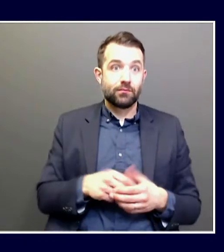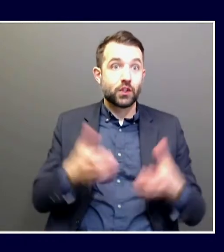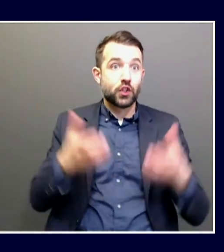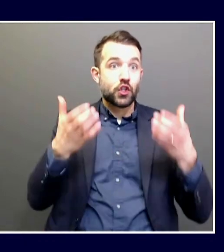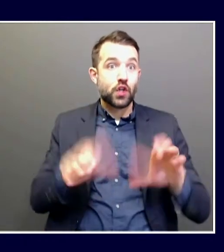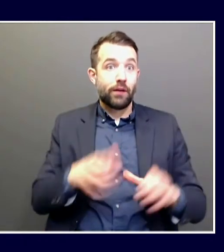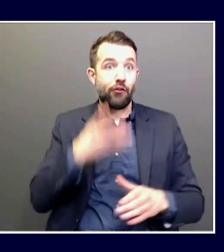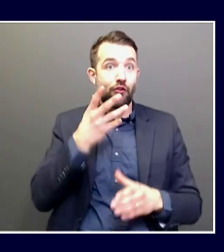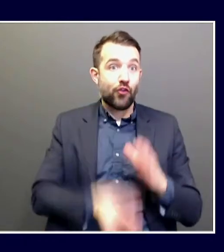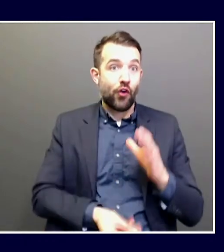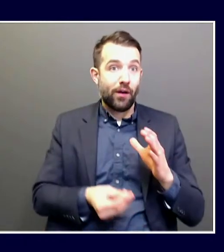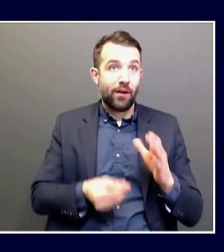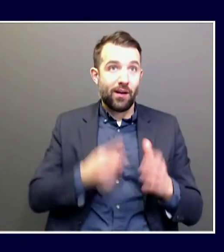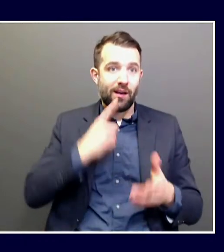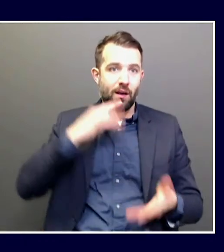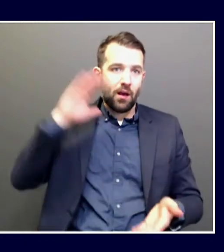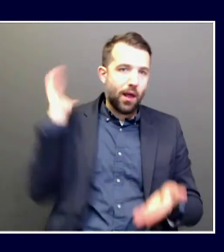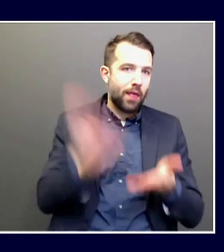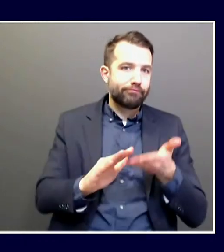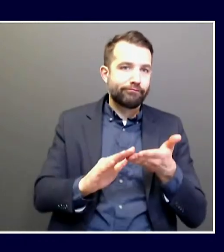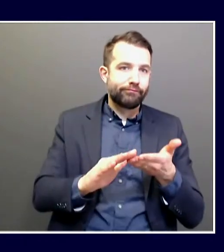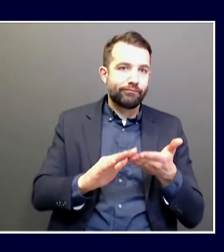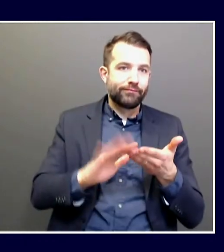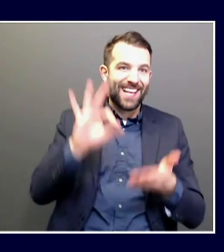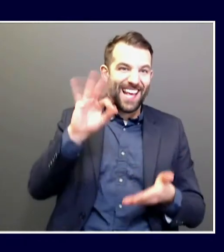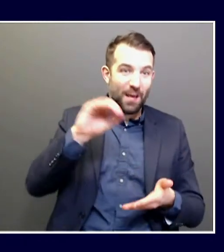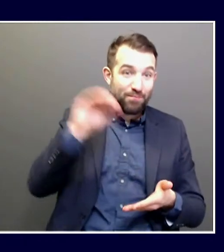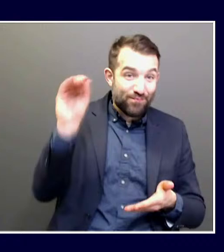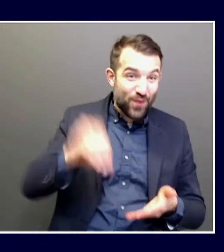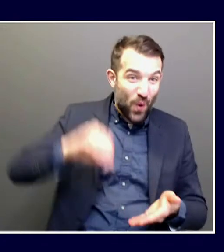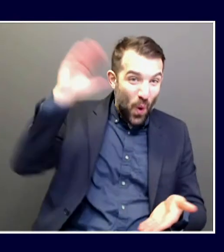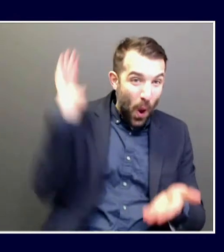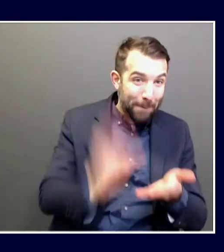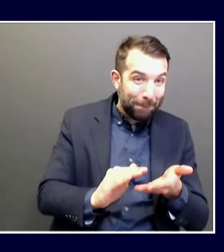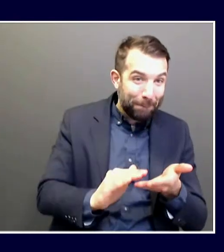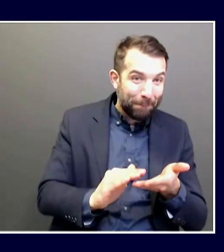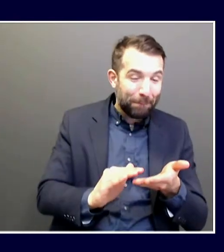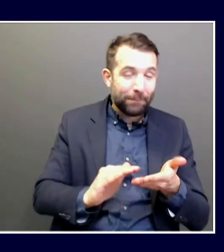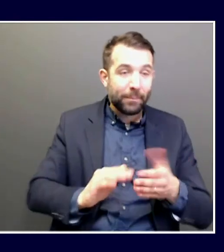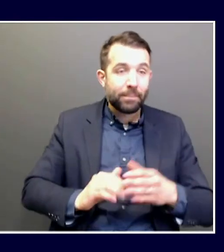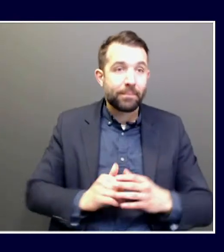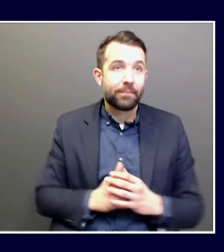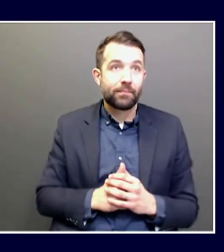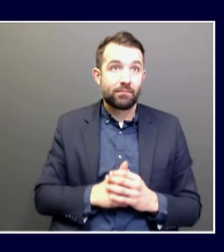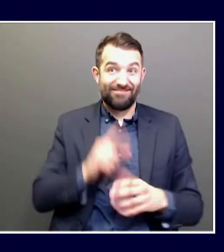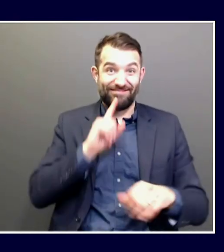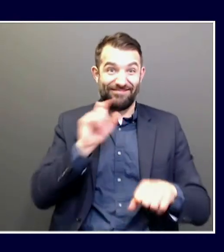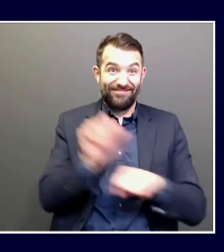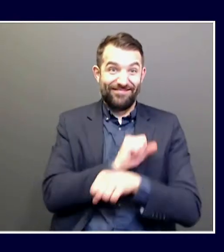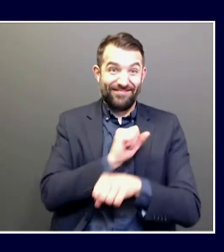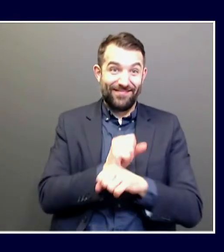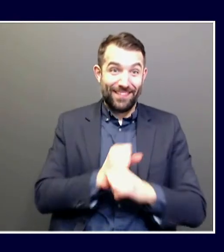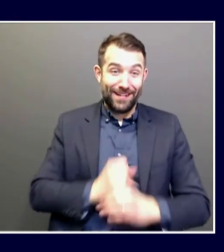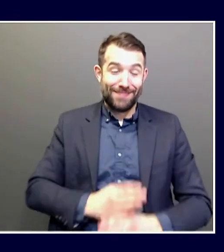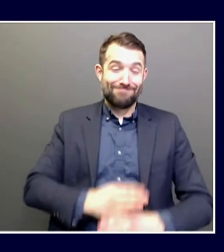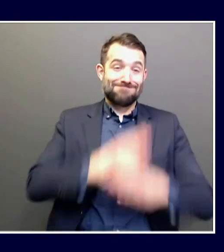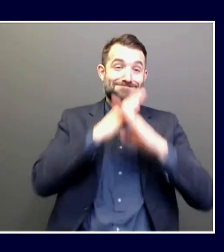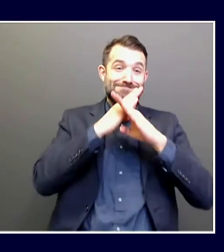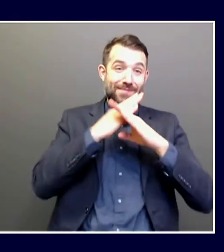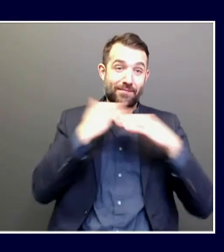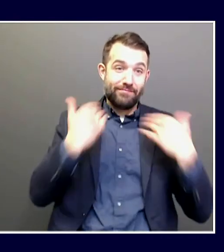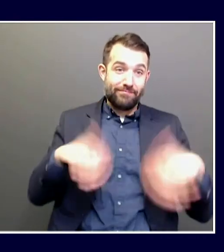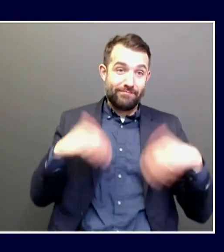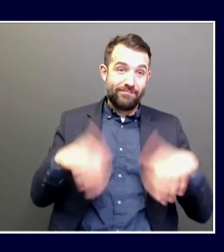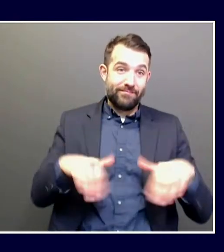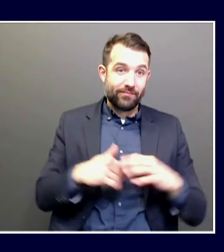by significant amounts. Brian, the bottom line of all of that is that the more we learn about the COVID vaccines, the more that we begin